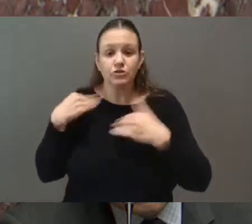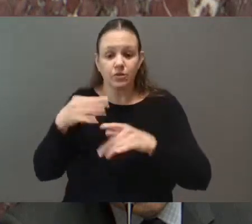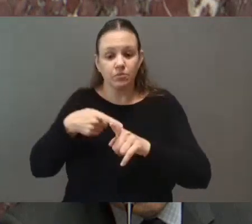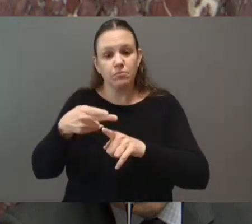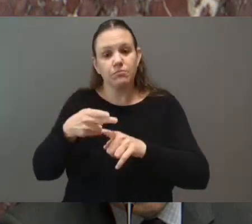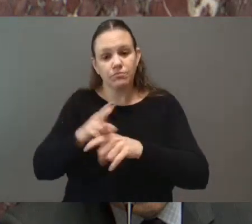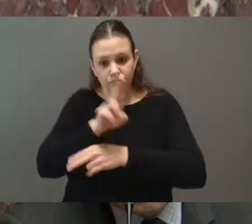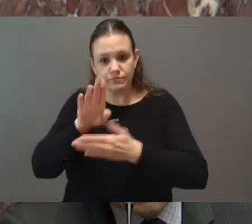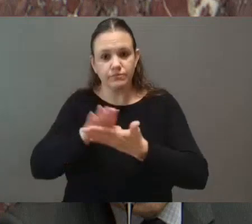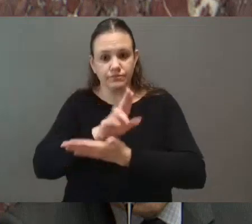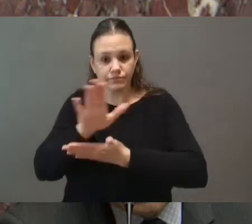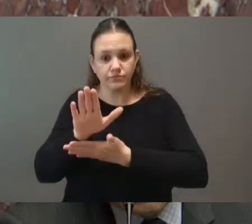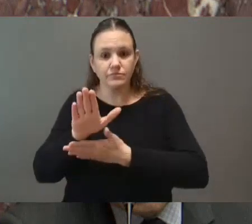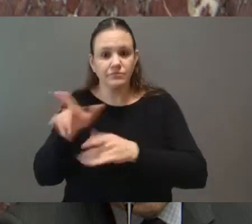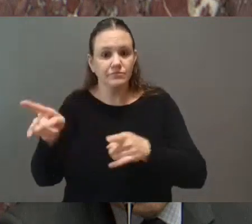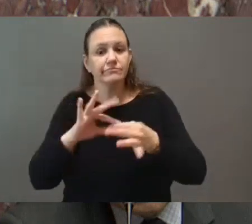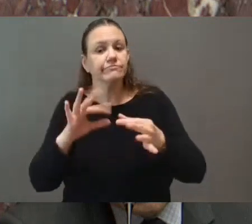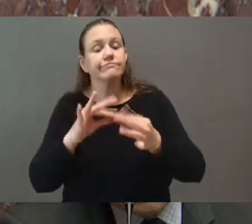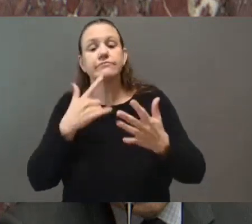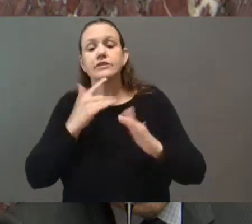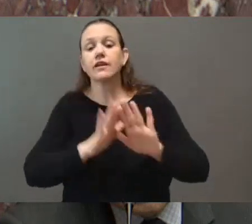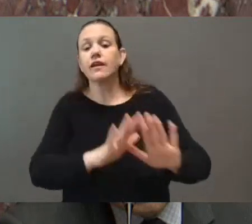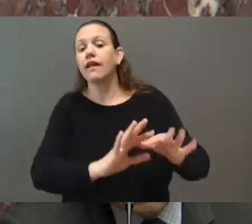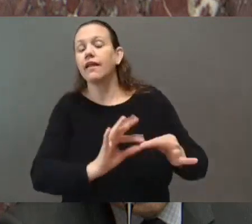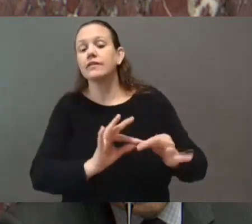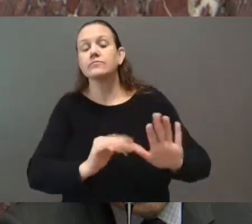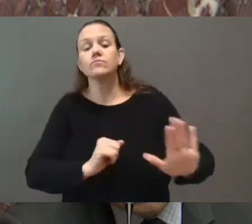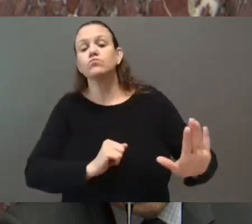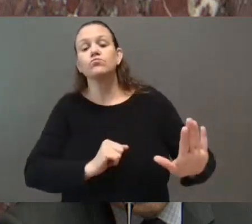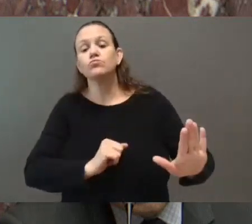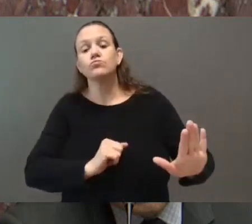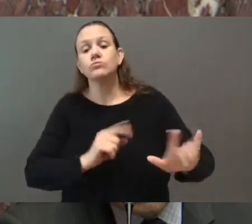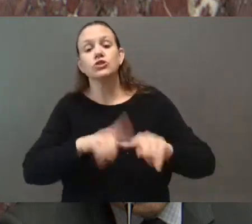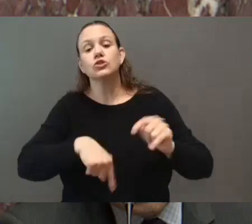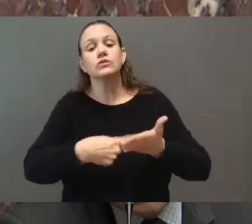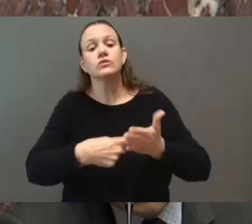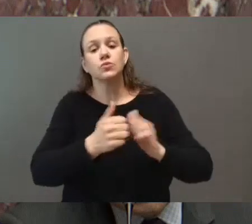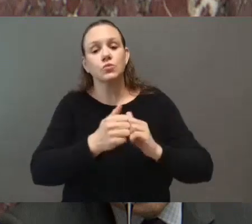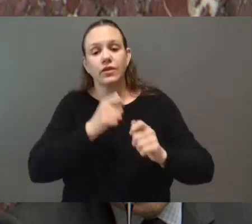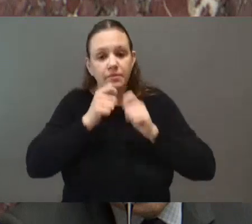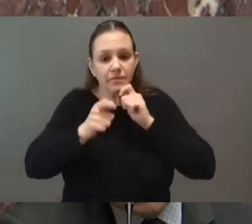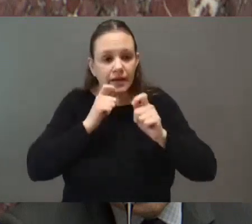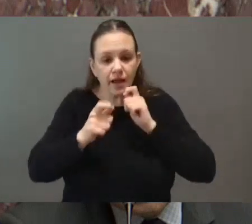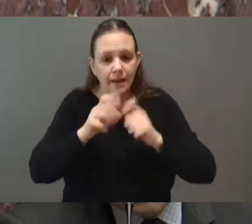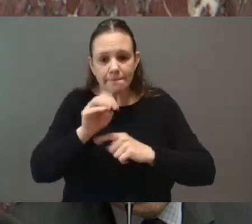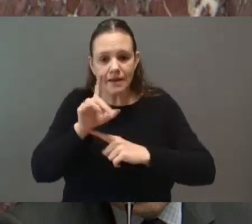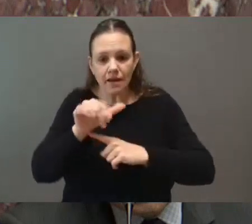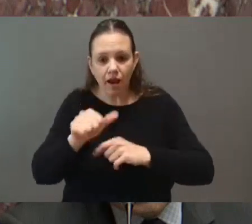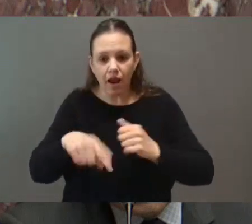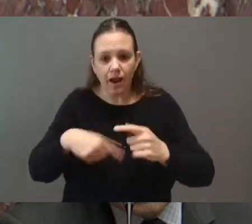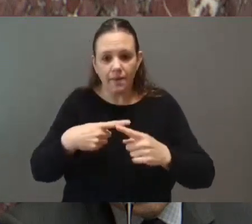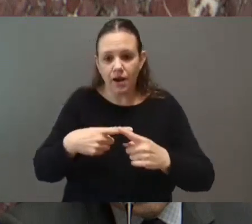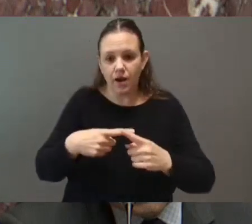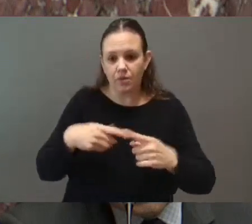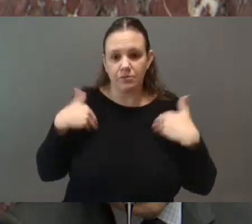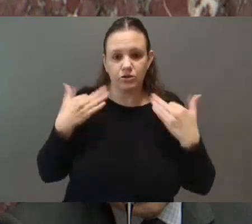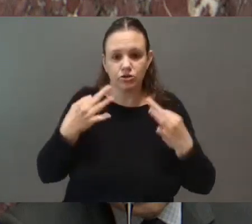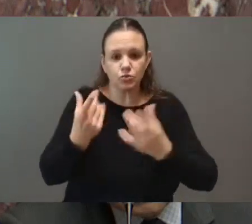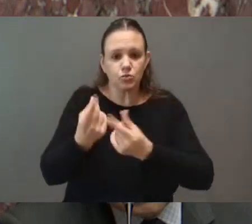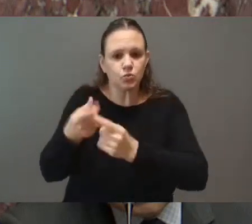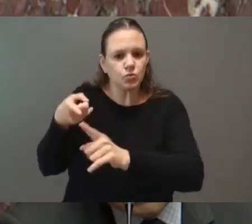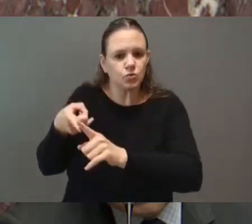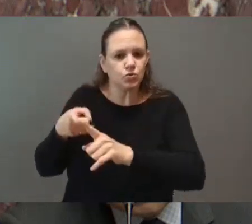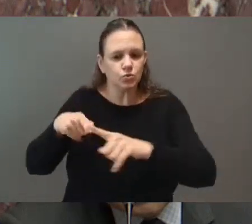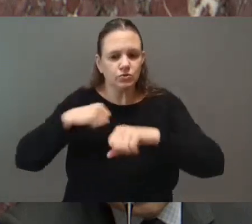declined yesterday to speak with Post Media about how her ministry is safeguarding over